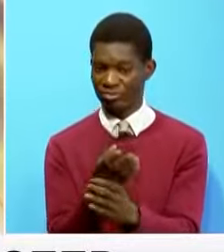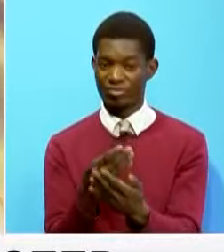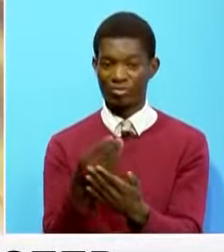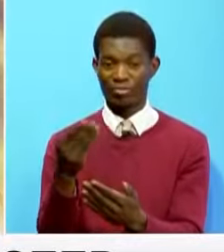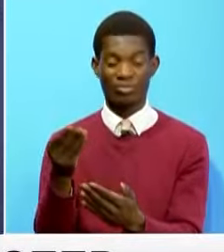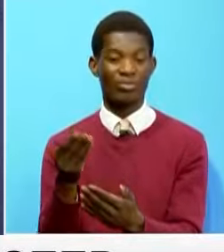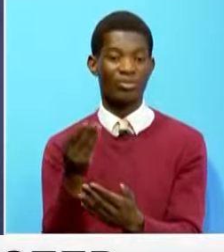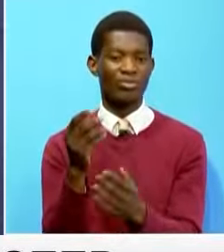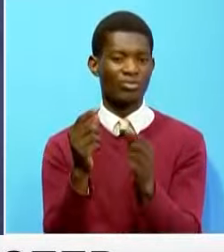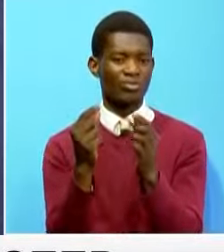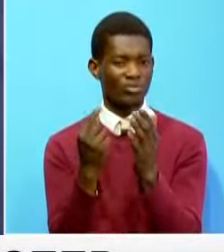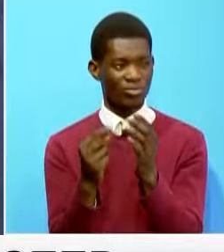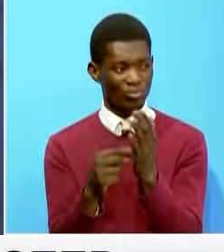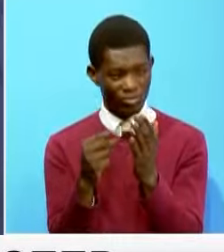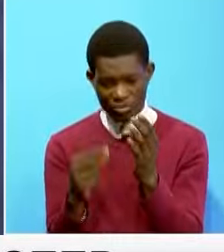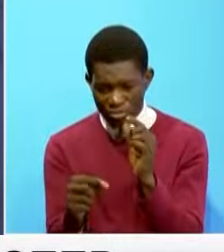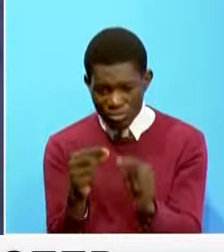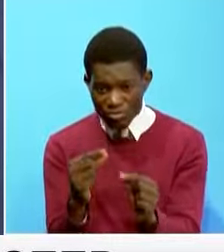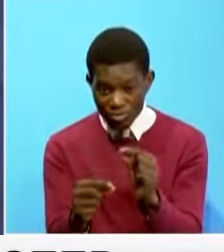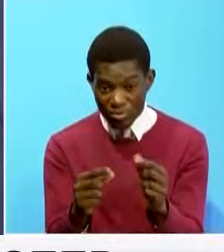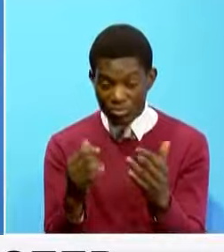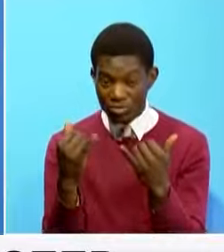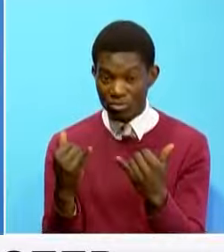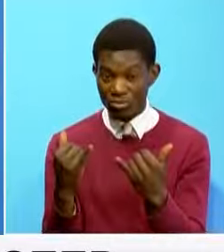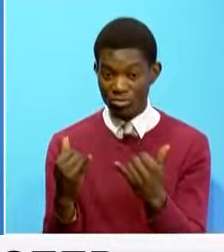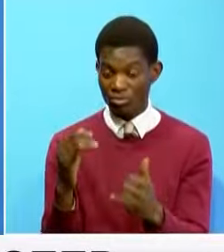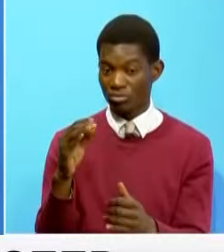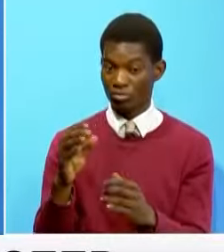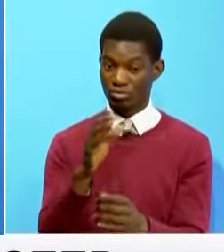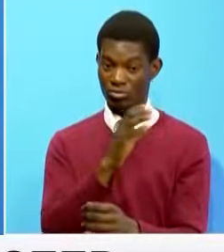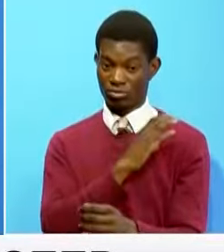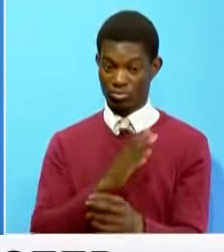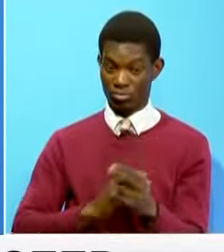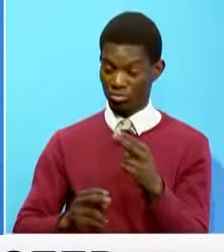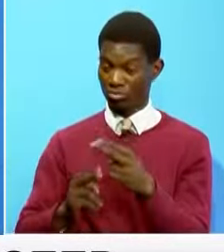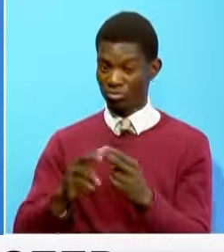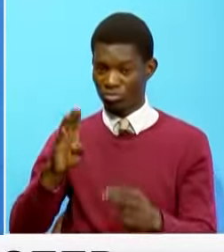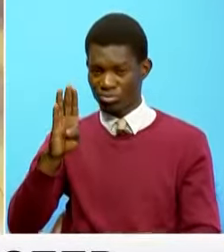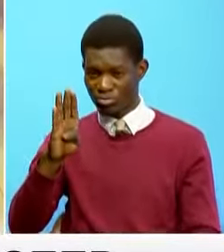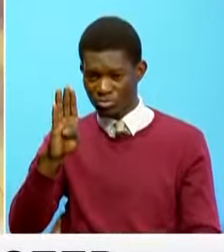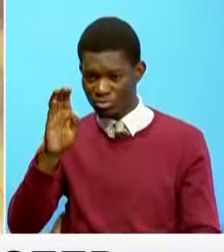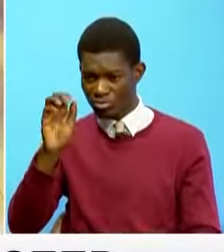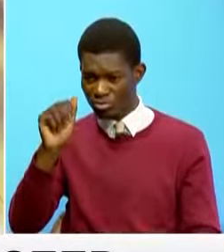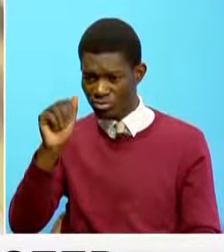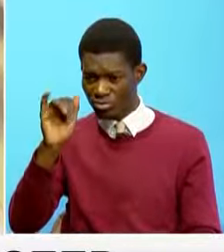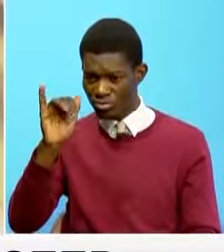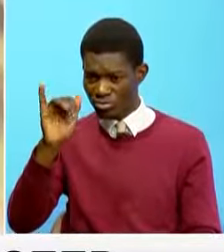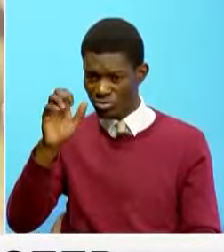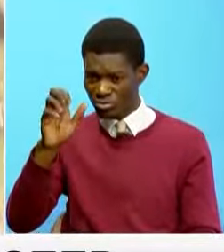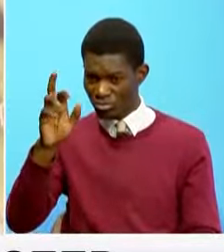on board of Bayer International, together with Total Land Care, to provide